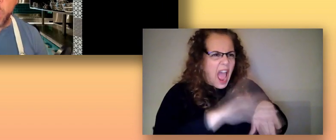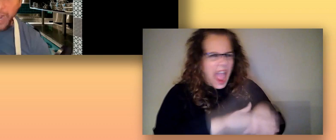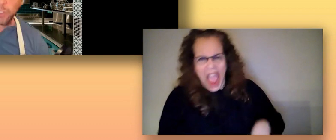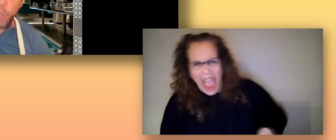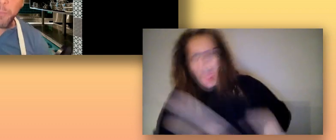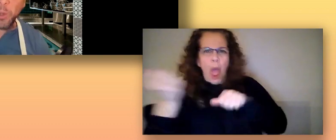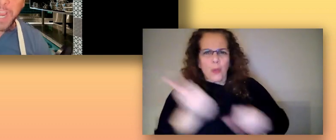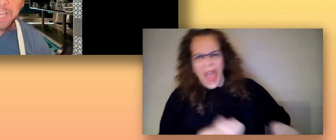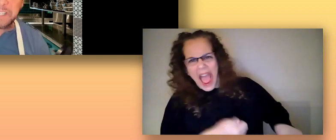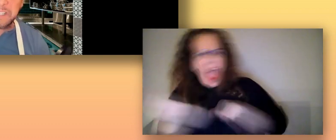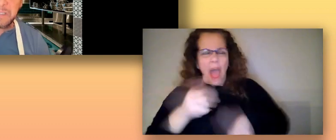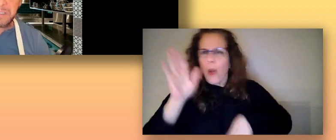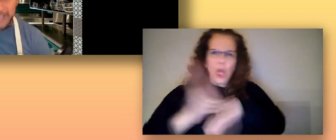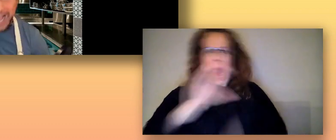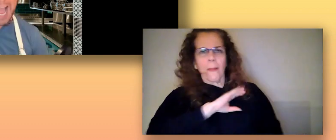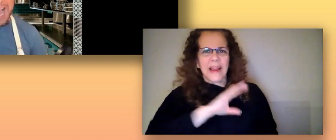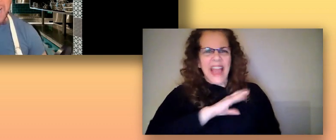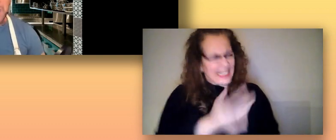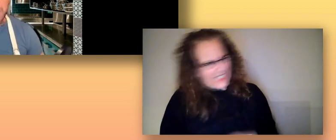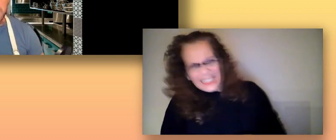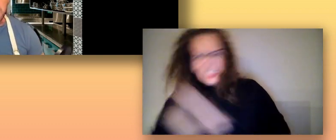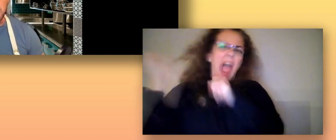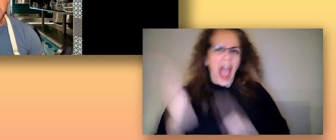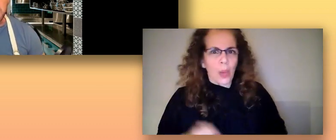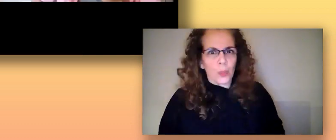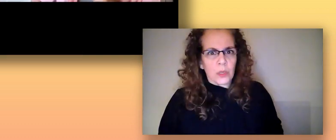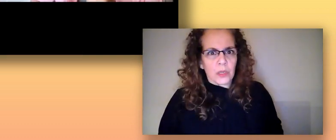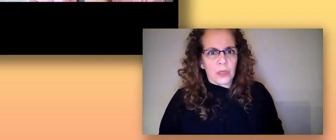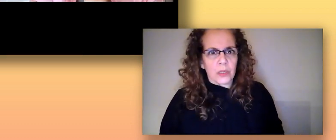here, or I'll call the police! Yeah!